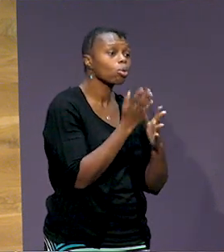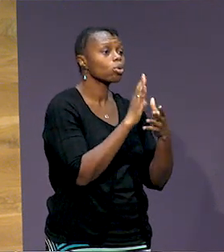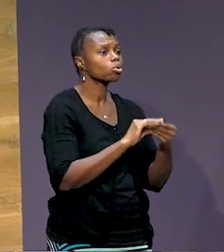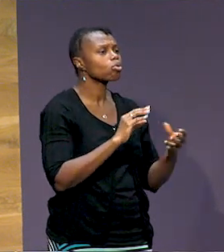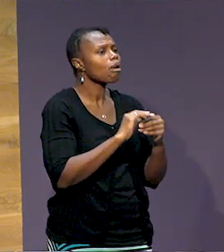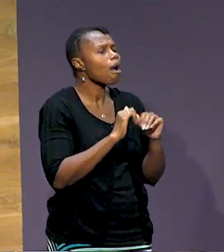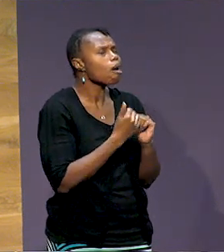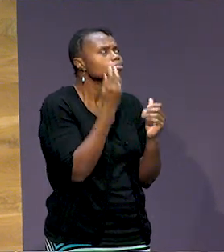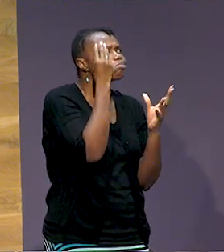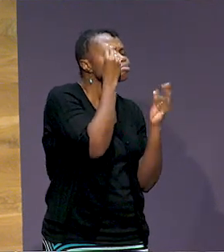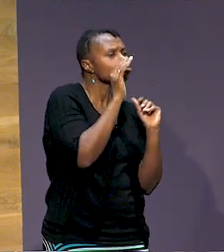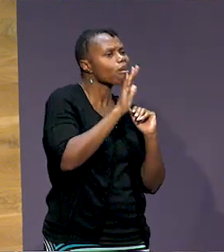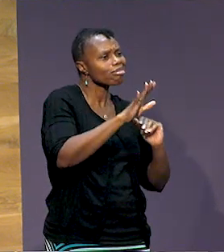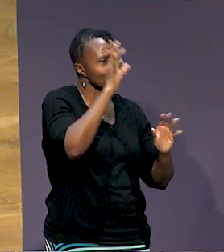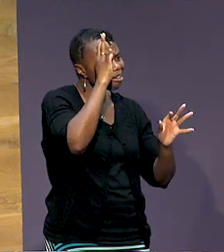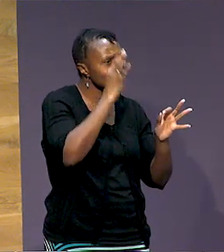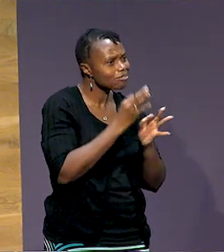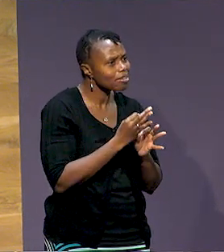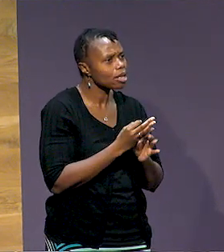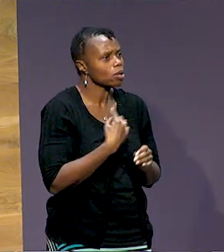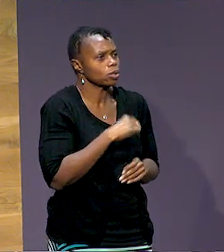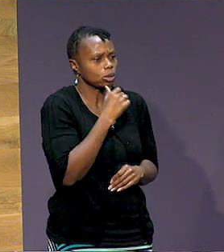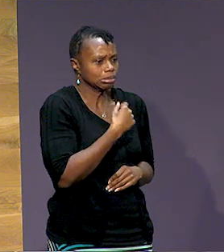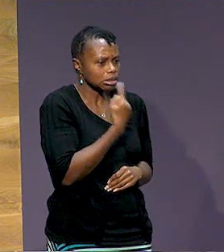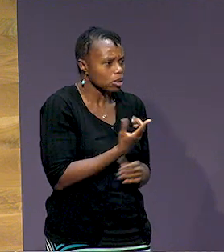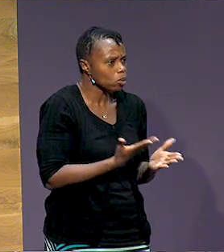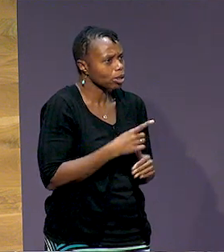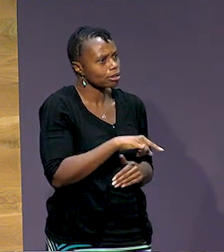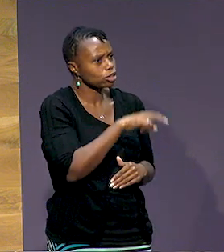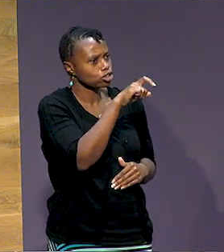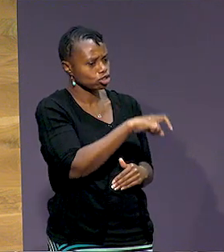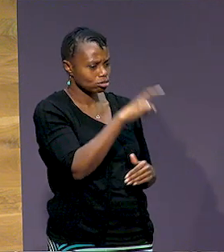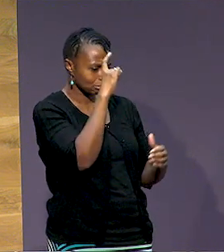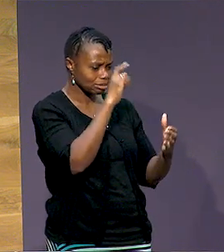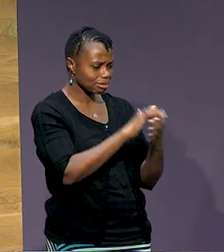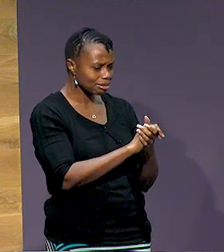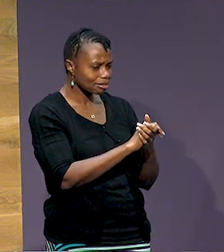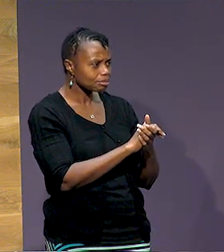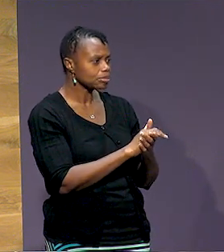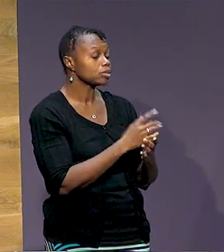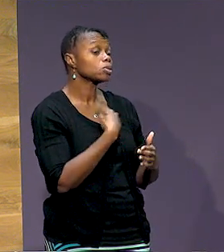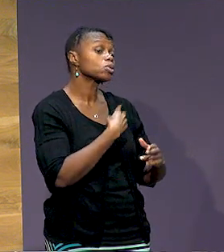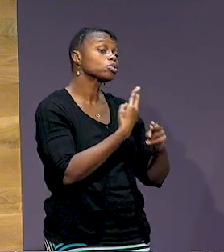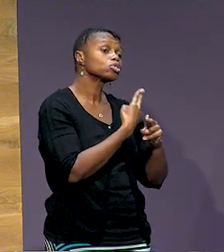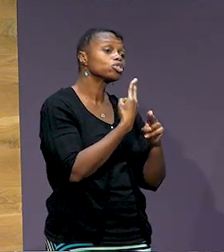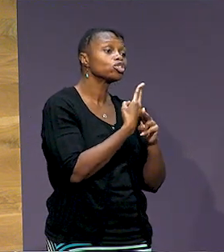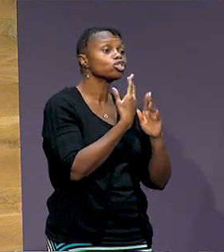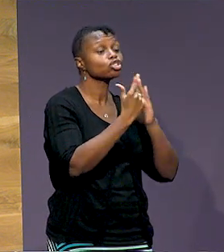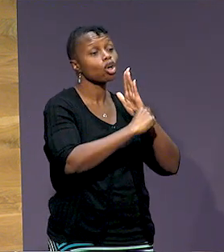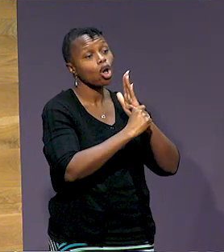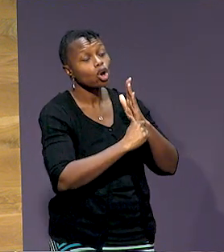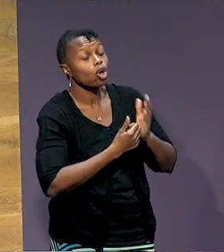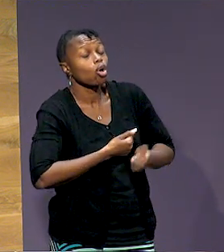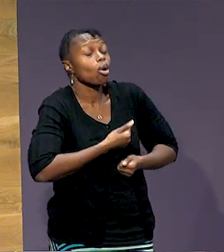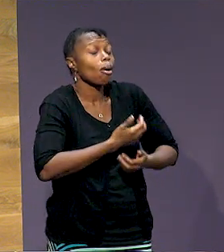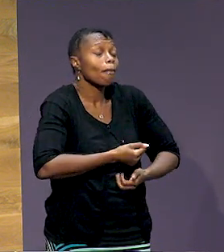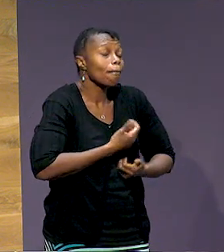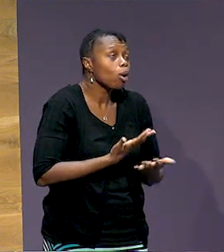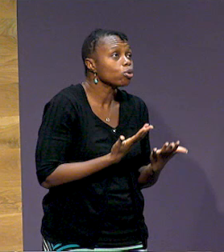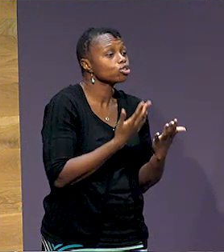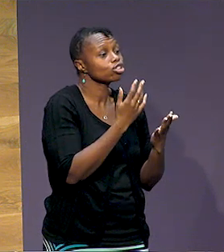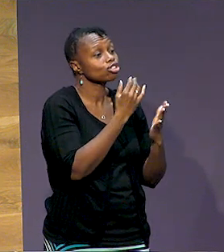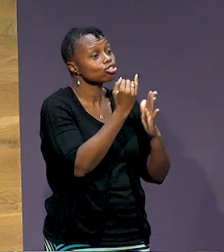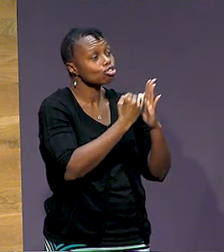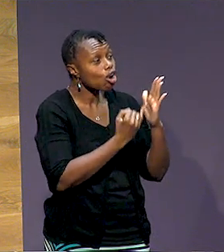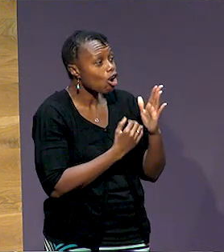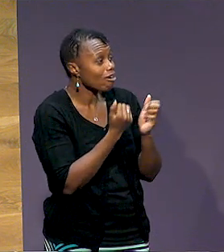their faith instead of just tell them what to believe. And so we use our articles, we use poetry, we use art as all means